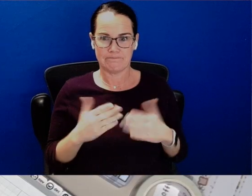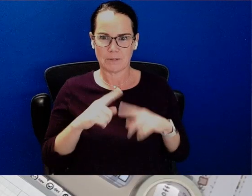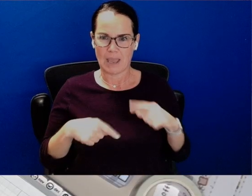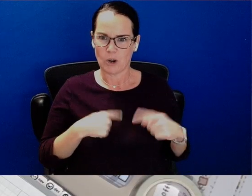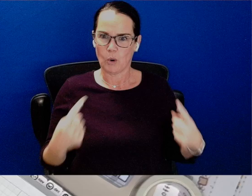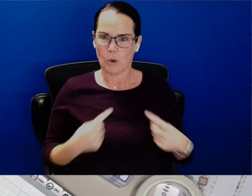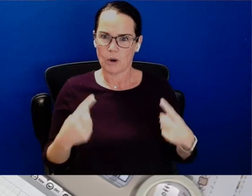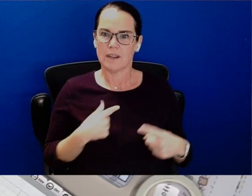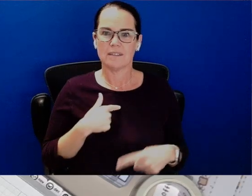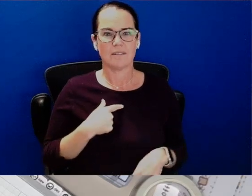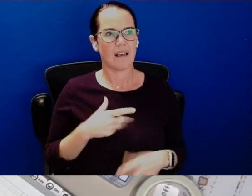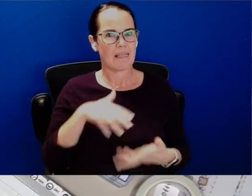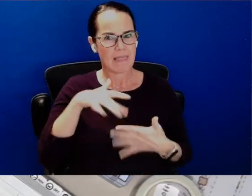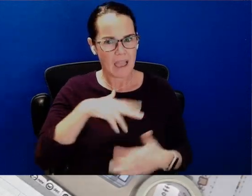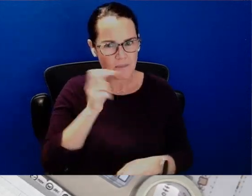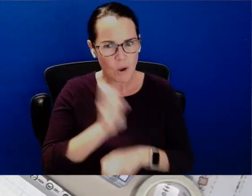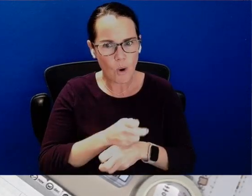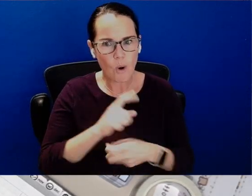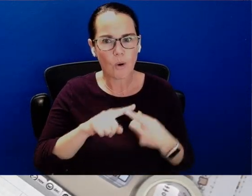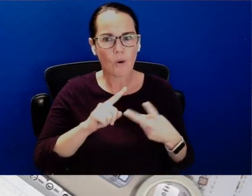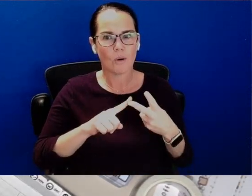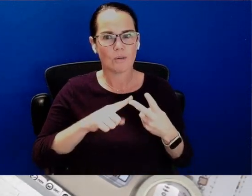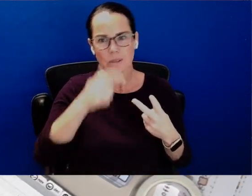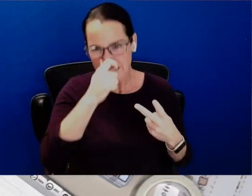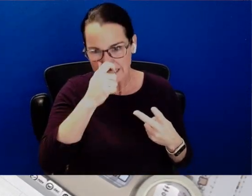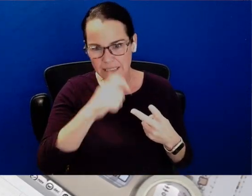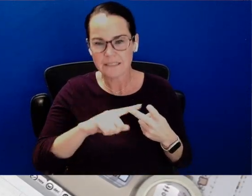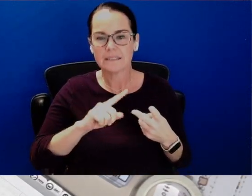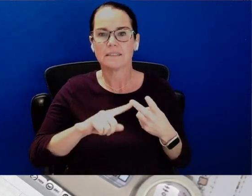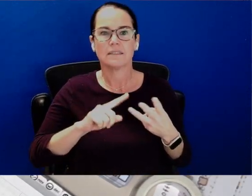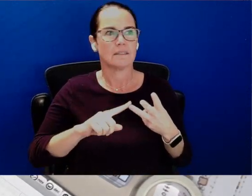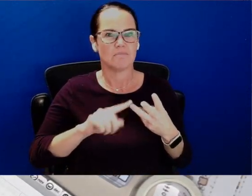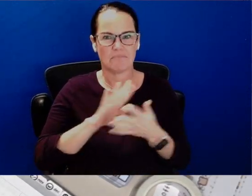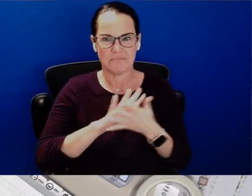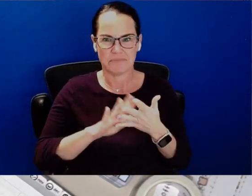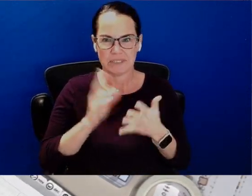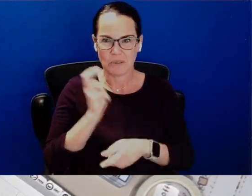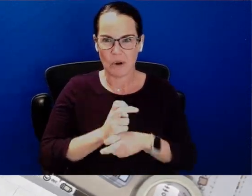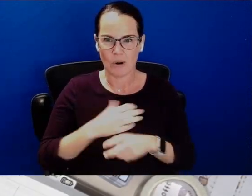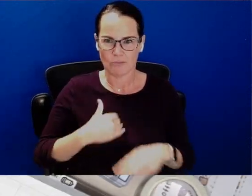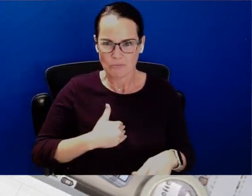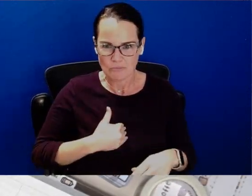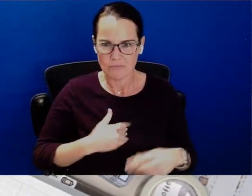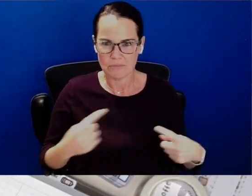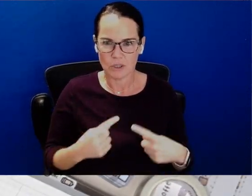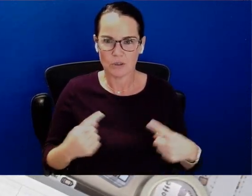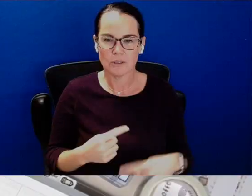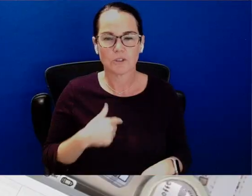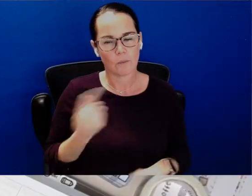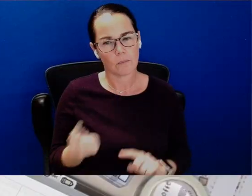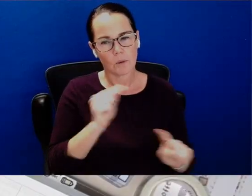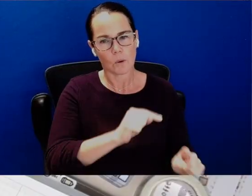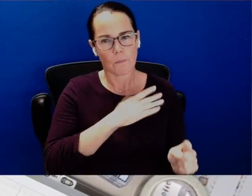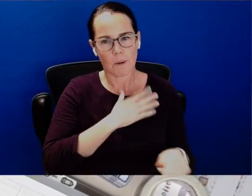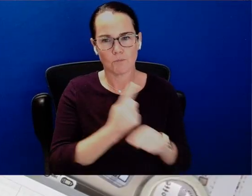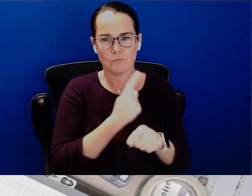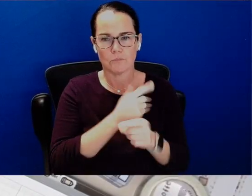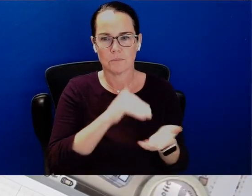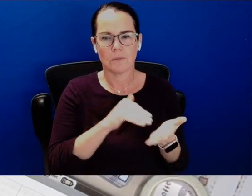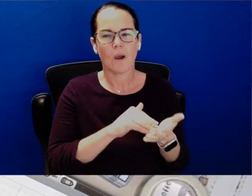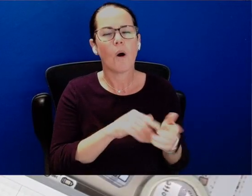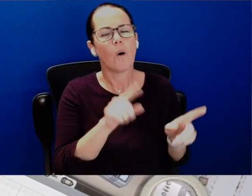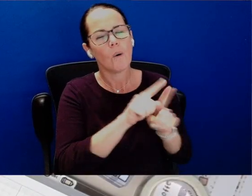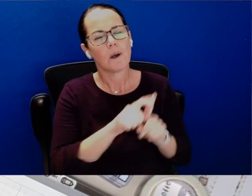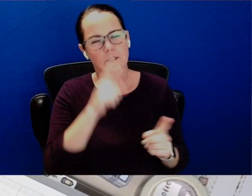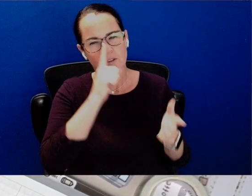painful. So it's hard to laugh, it's hard to sneeze, it's hard to do things. So I'm going to see her. I also need to follow up on